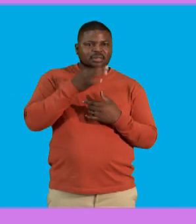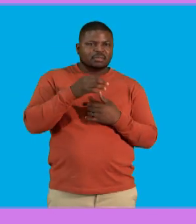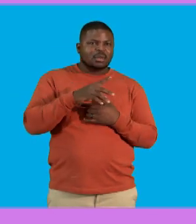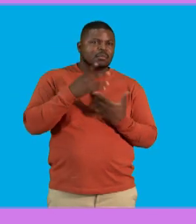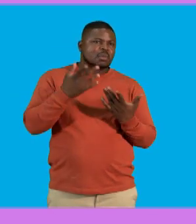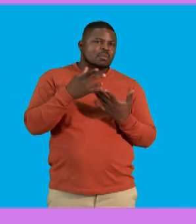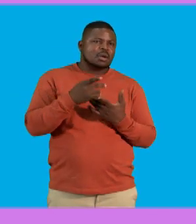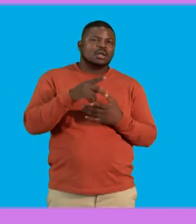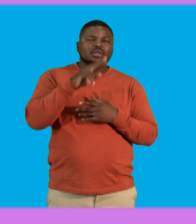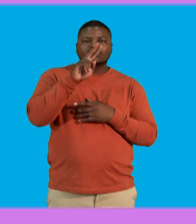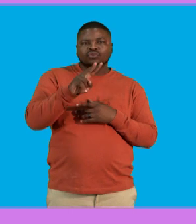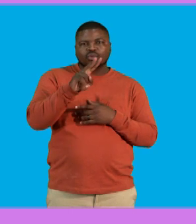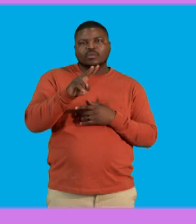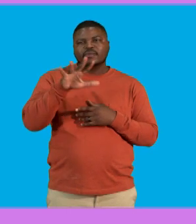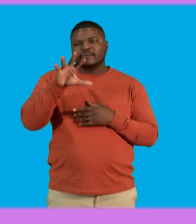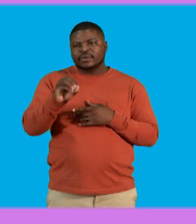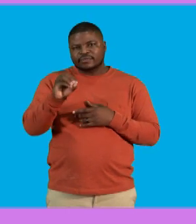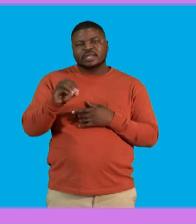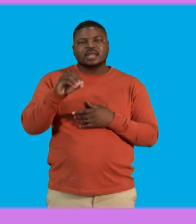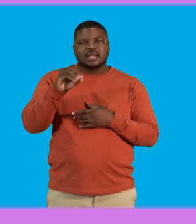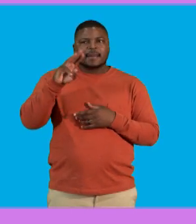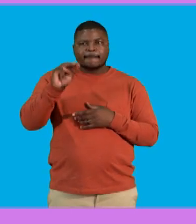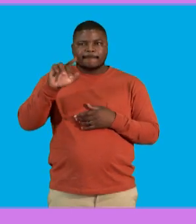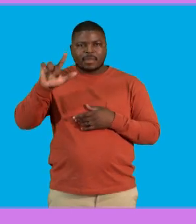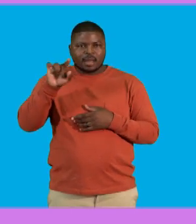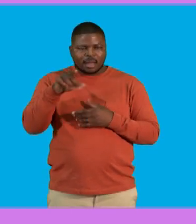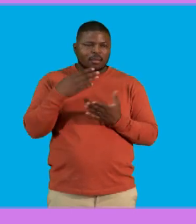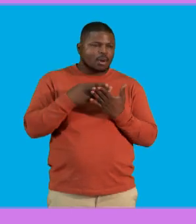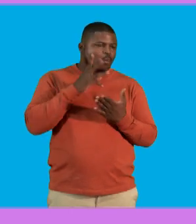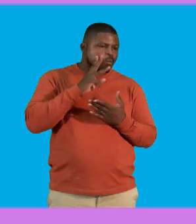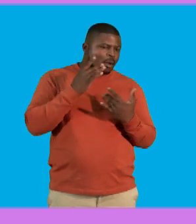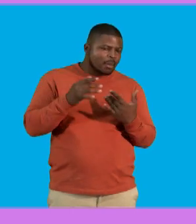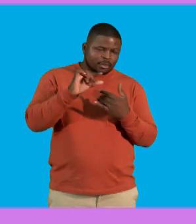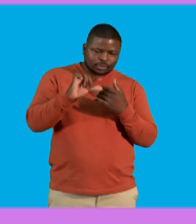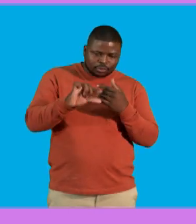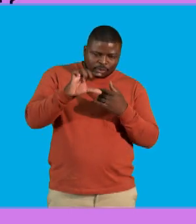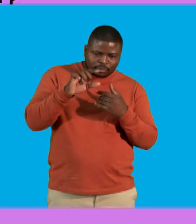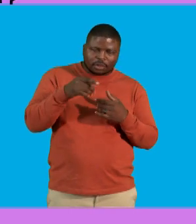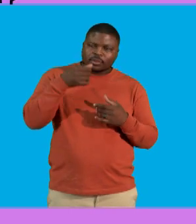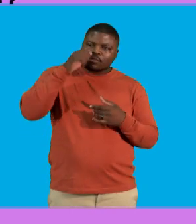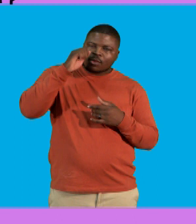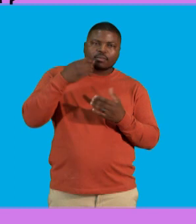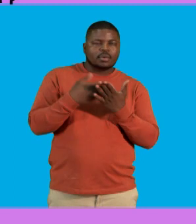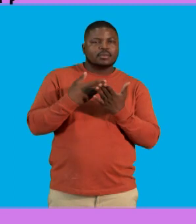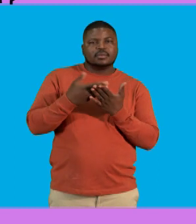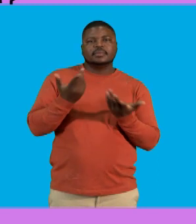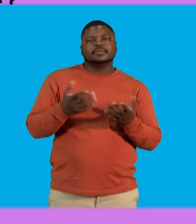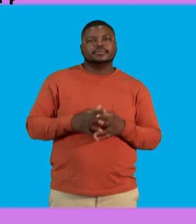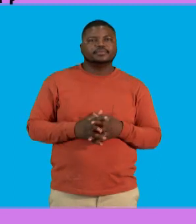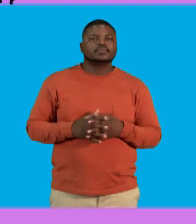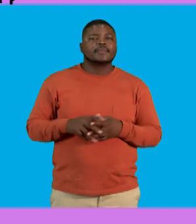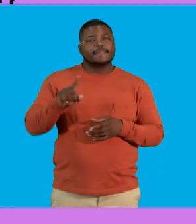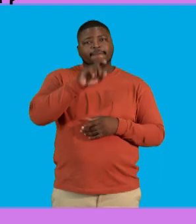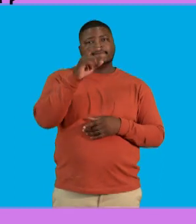less than 250 mils, then you can use a measuring beaker to measure the amount of water that you must take. Question 1